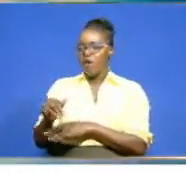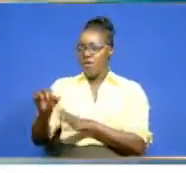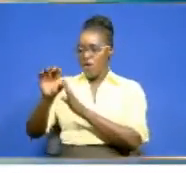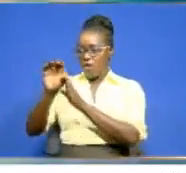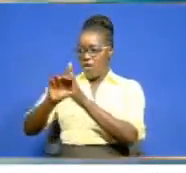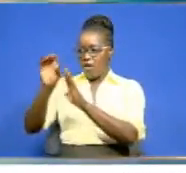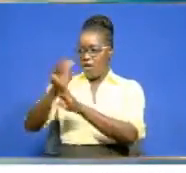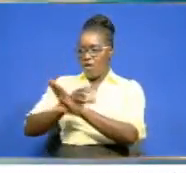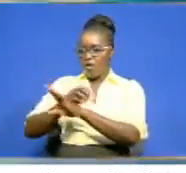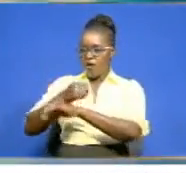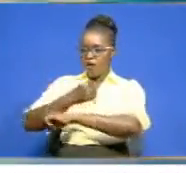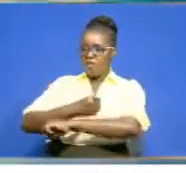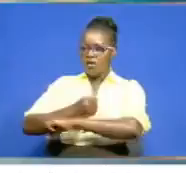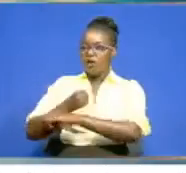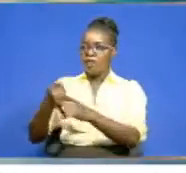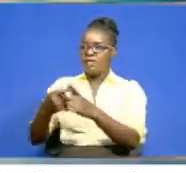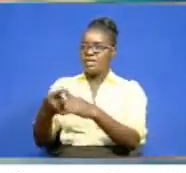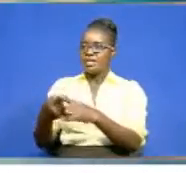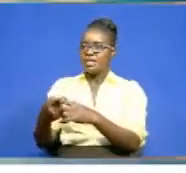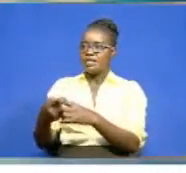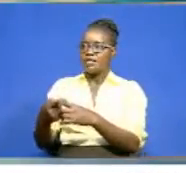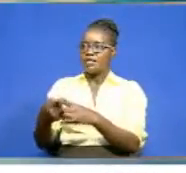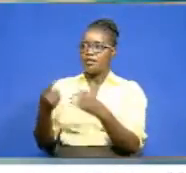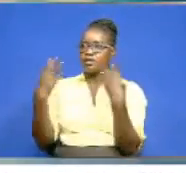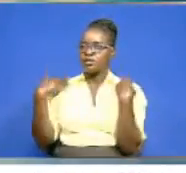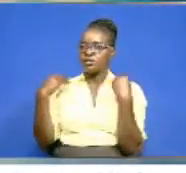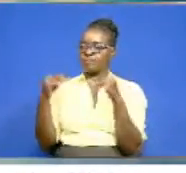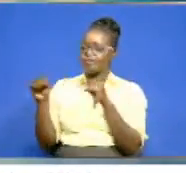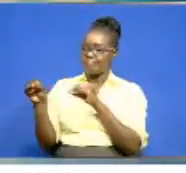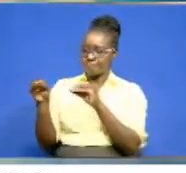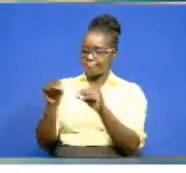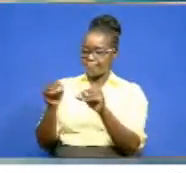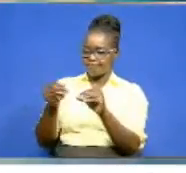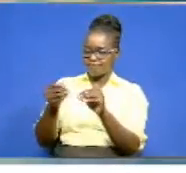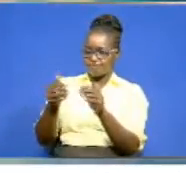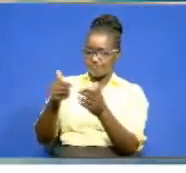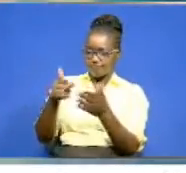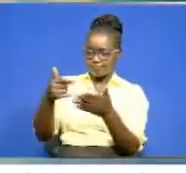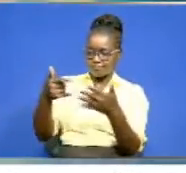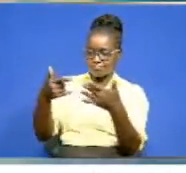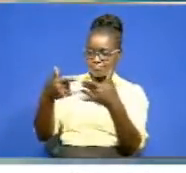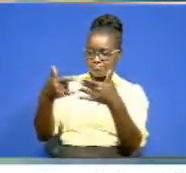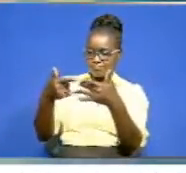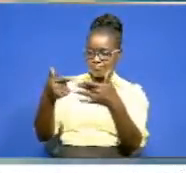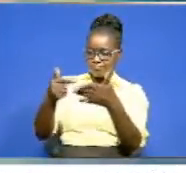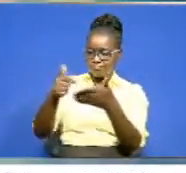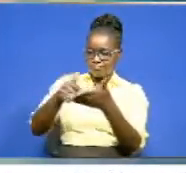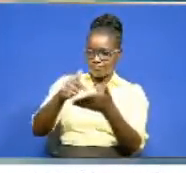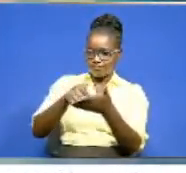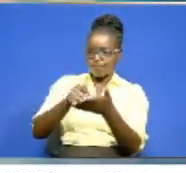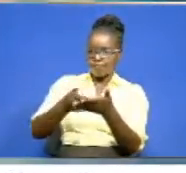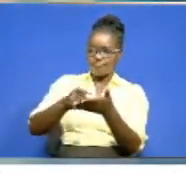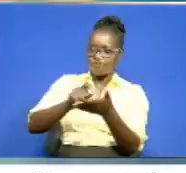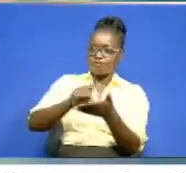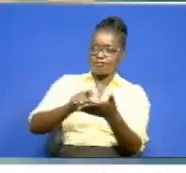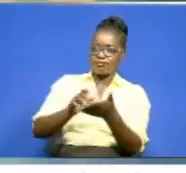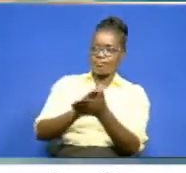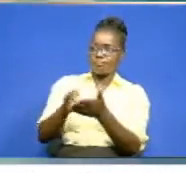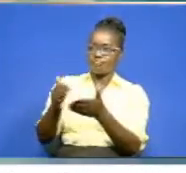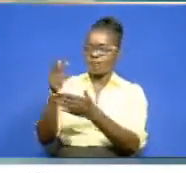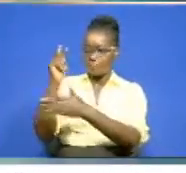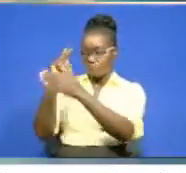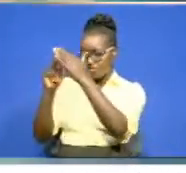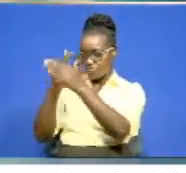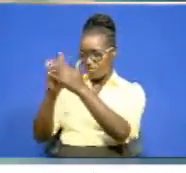in the schools and put and insert sports in those curriculums in schools. These other leagues are run by